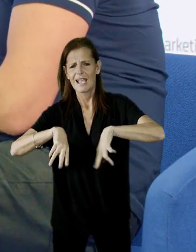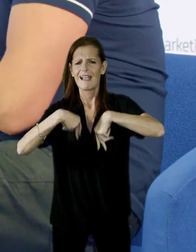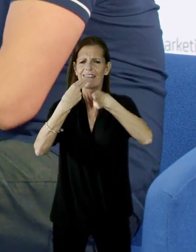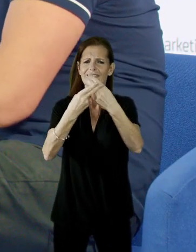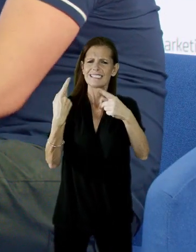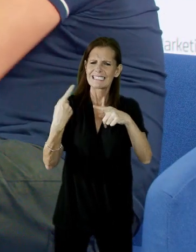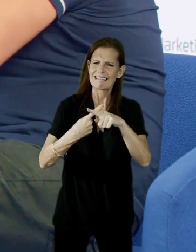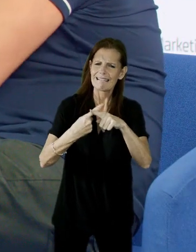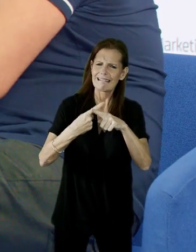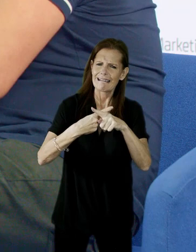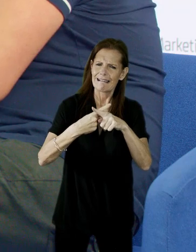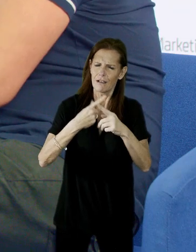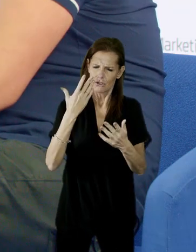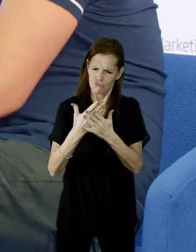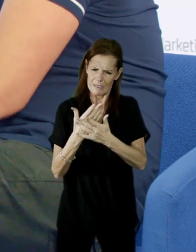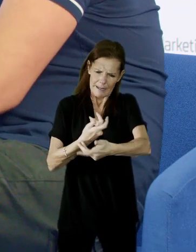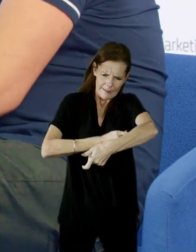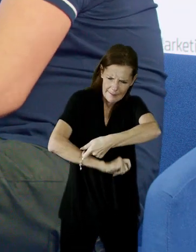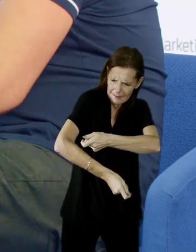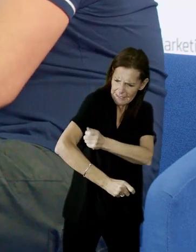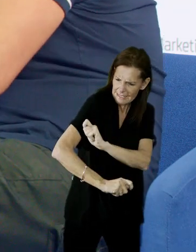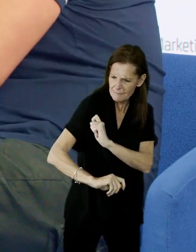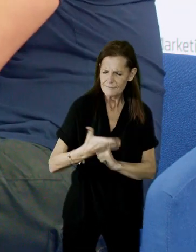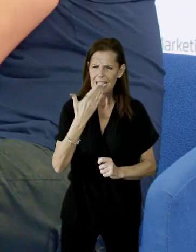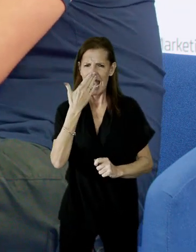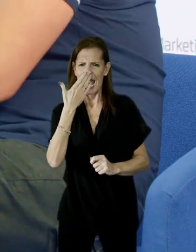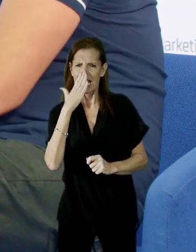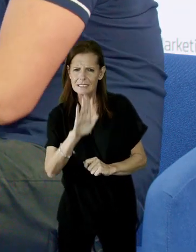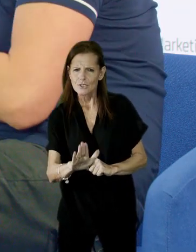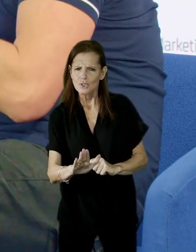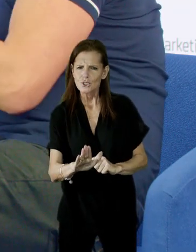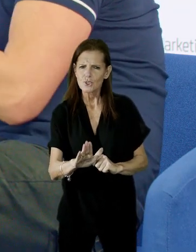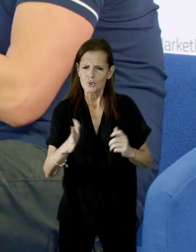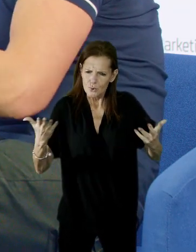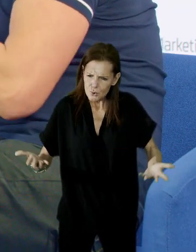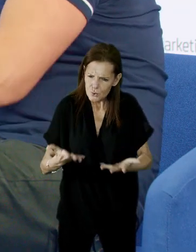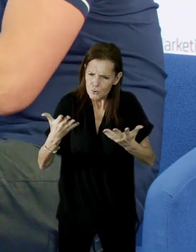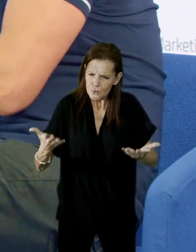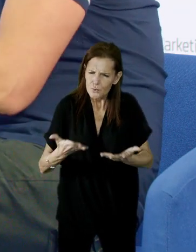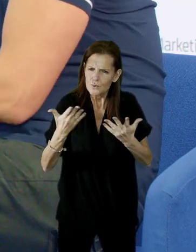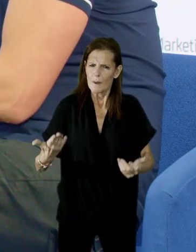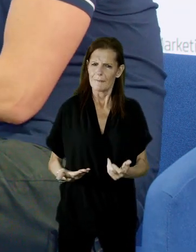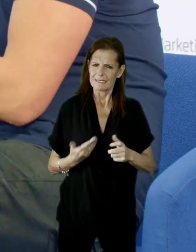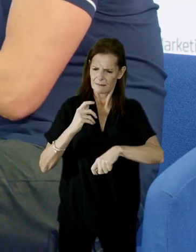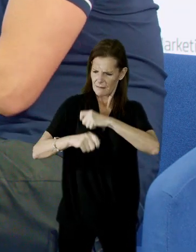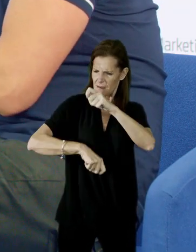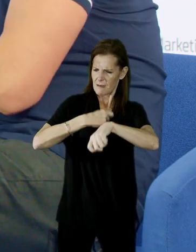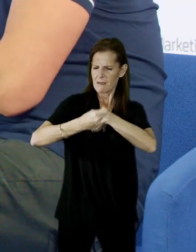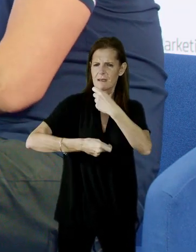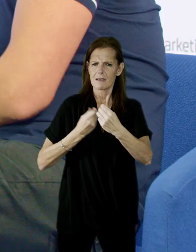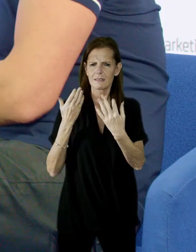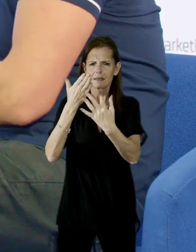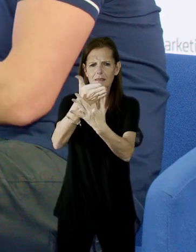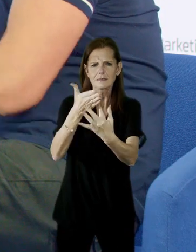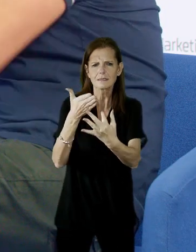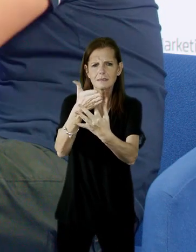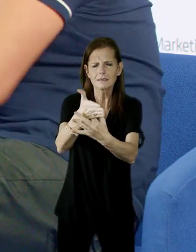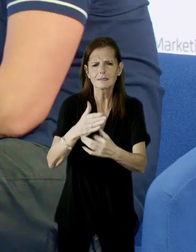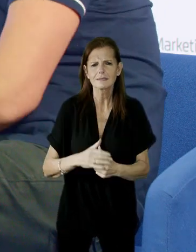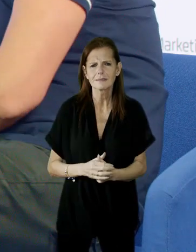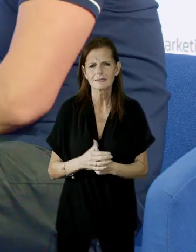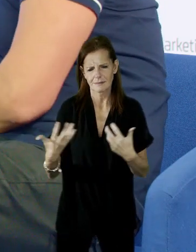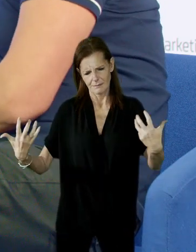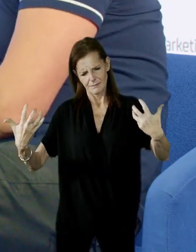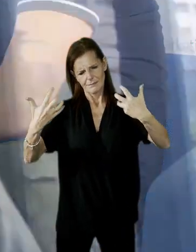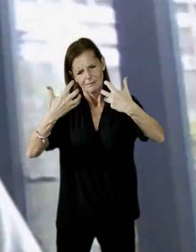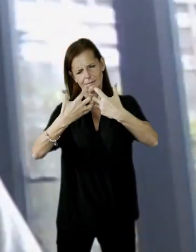attitude towards, helping businesses become, accessible and fitting into the bigger picture with this disability tourism. Can you tell me a